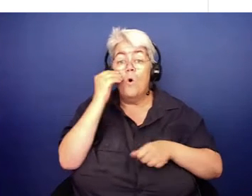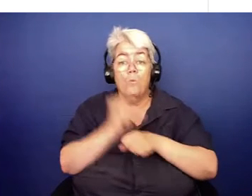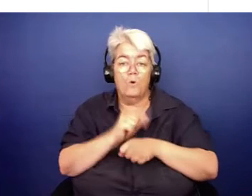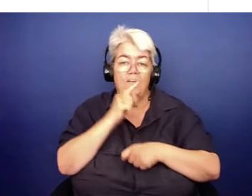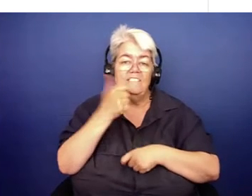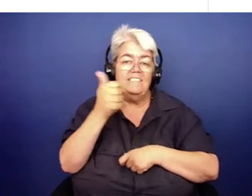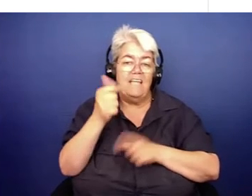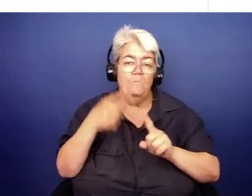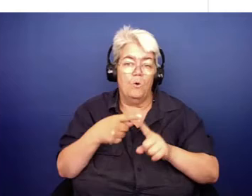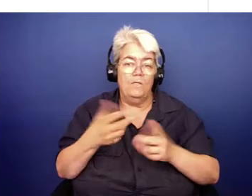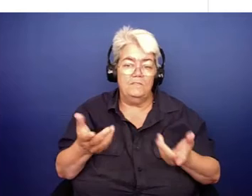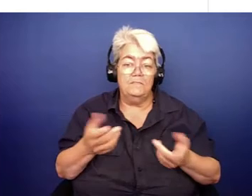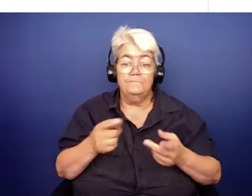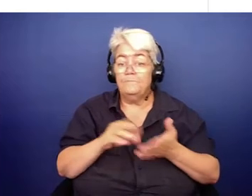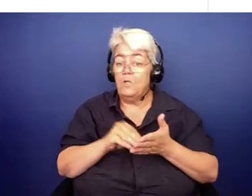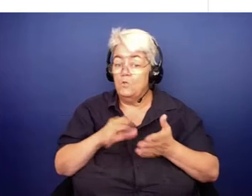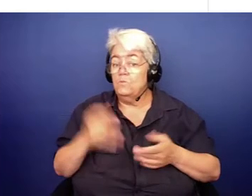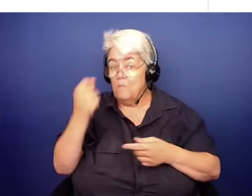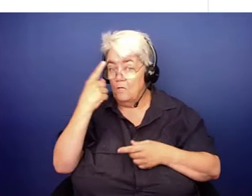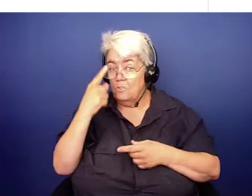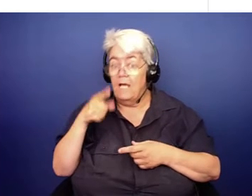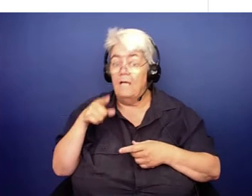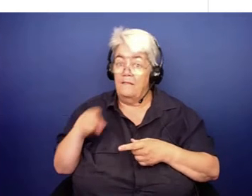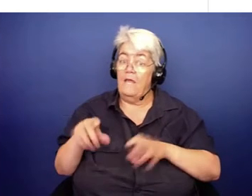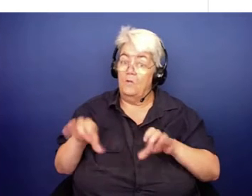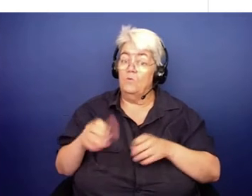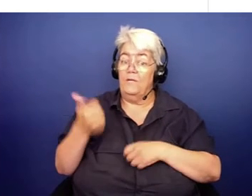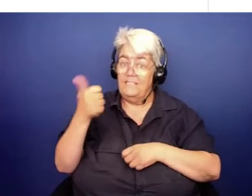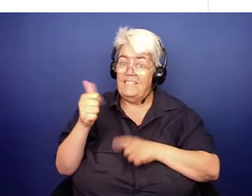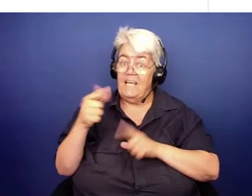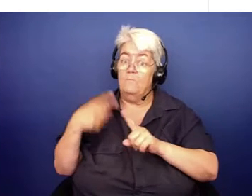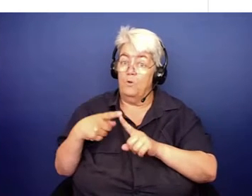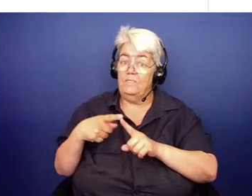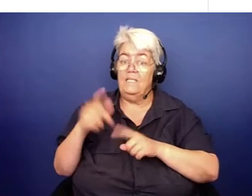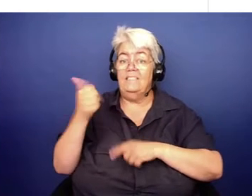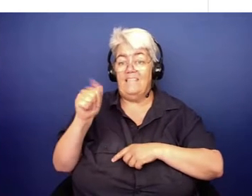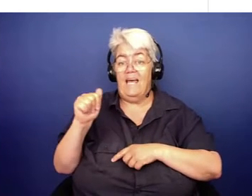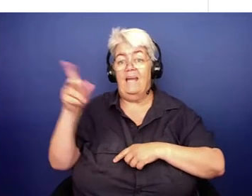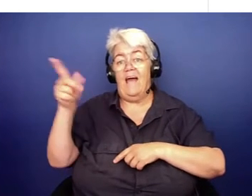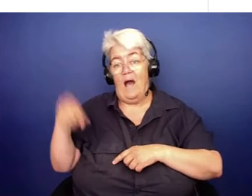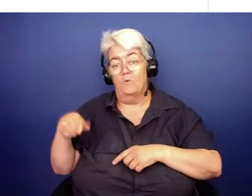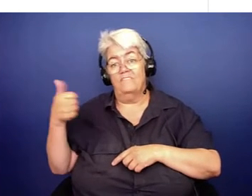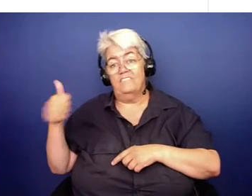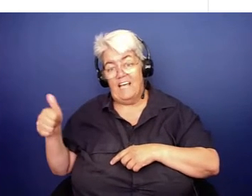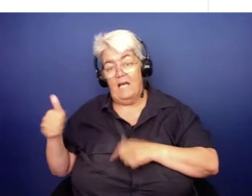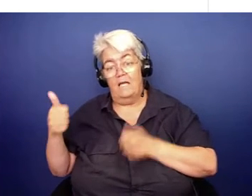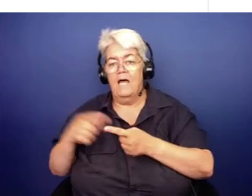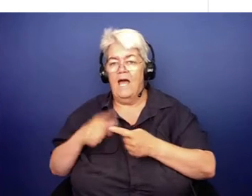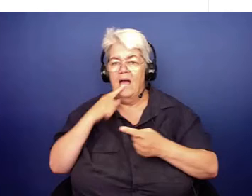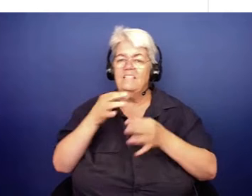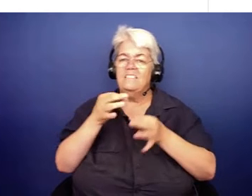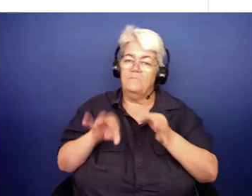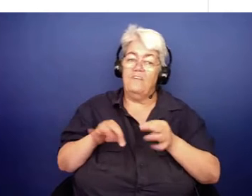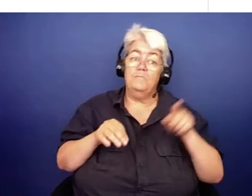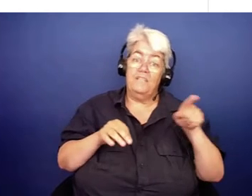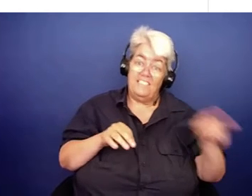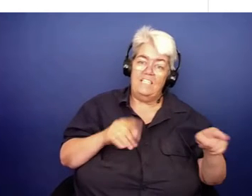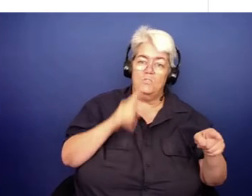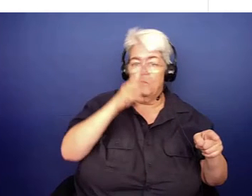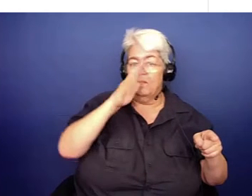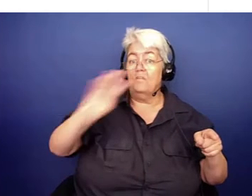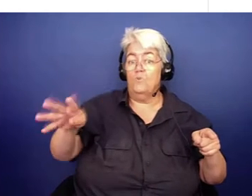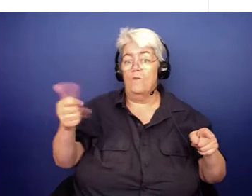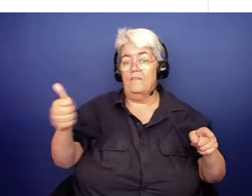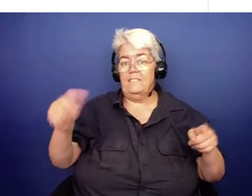points. Then your students will understand how they're doing by the scores that they get, and it just simplifies everything. The